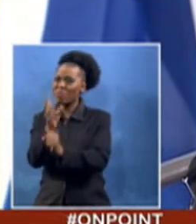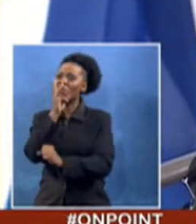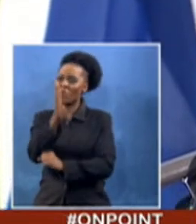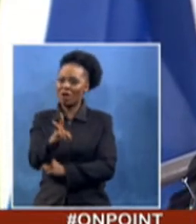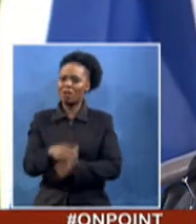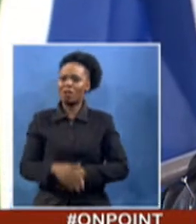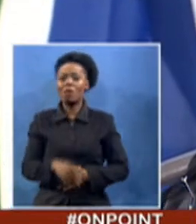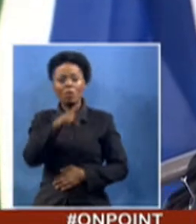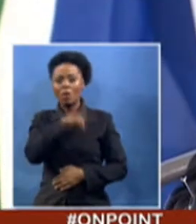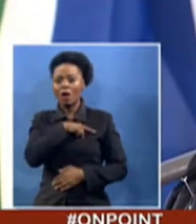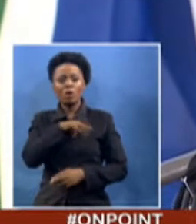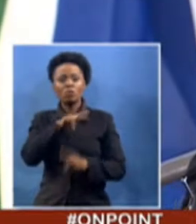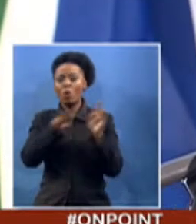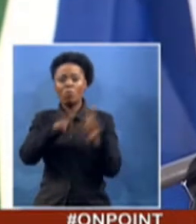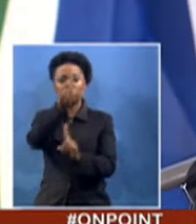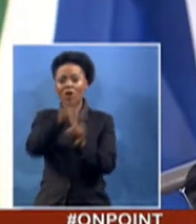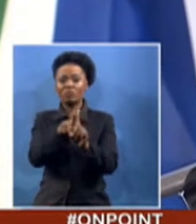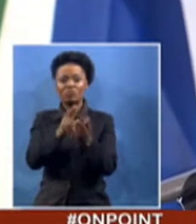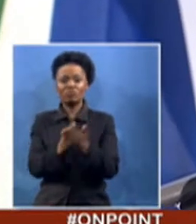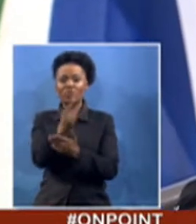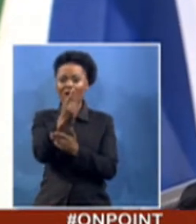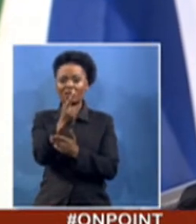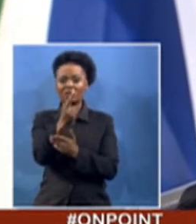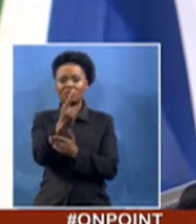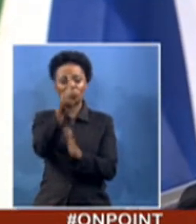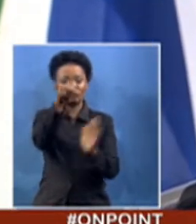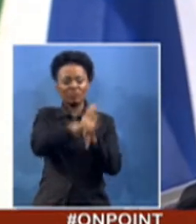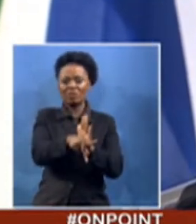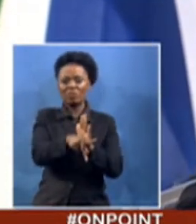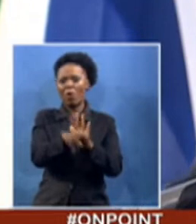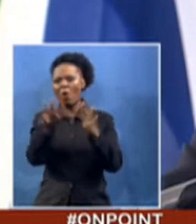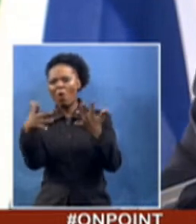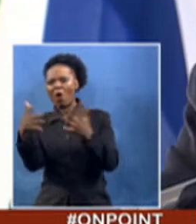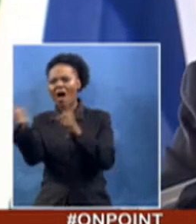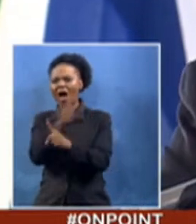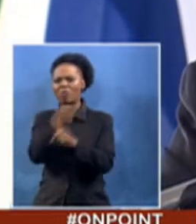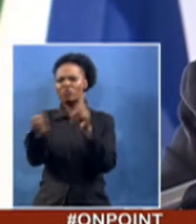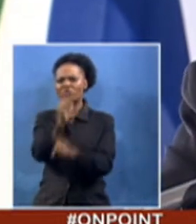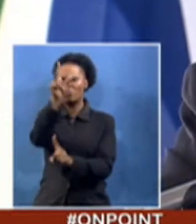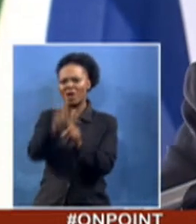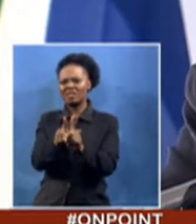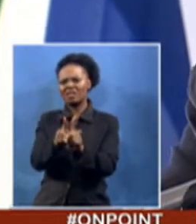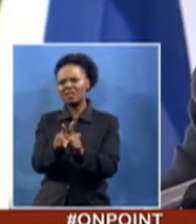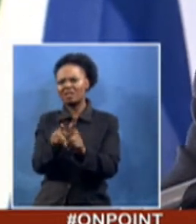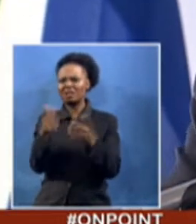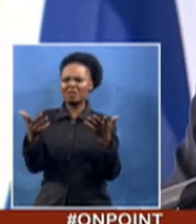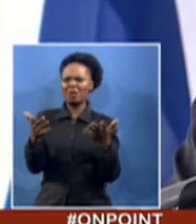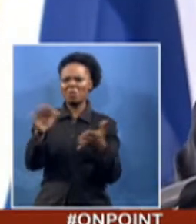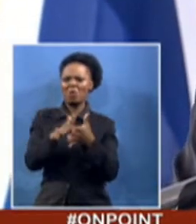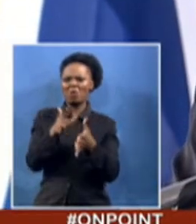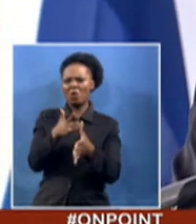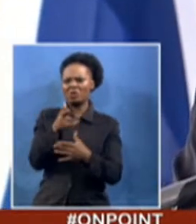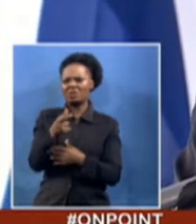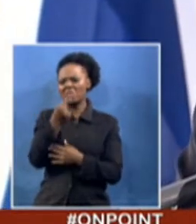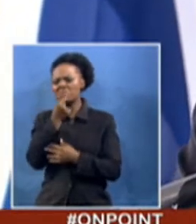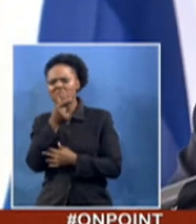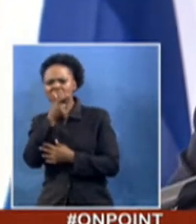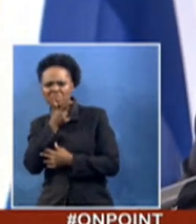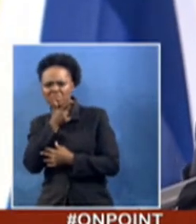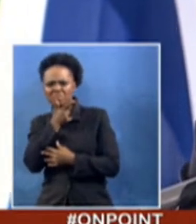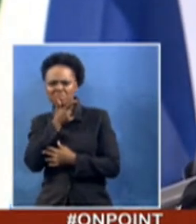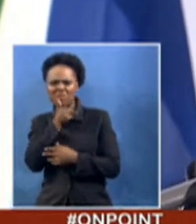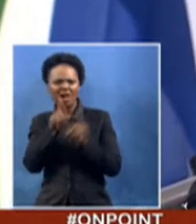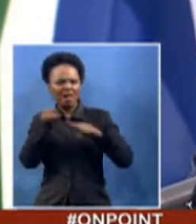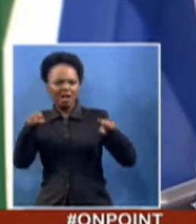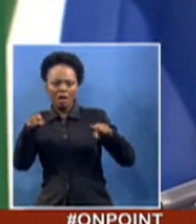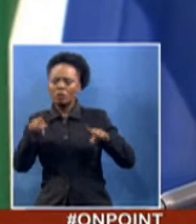right to take the life and abuse someone else because of their sexual orientation.